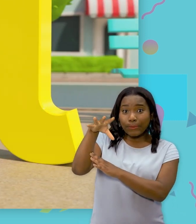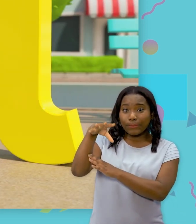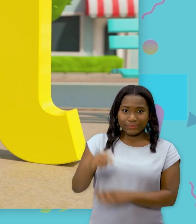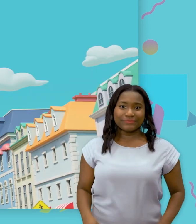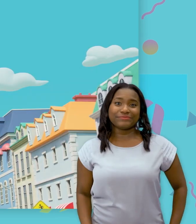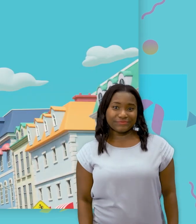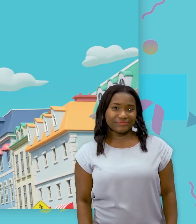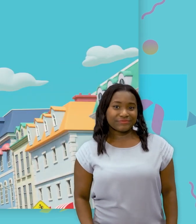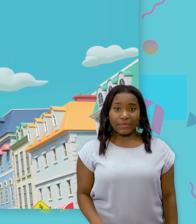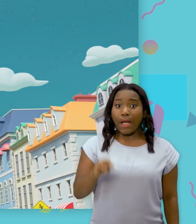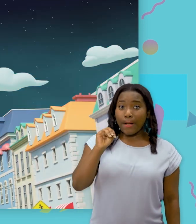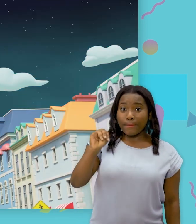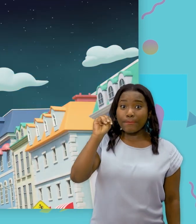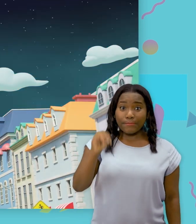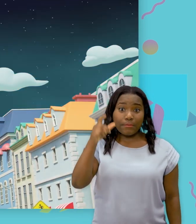lamb.